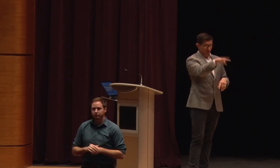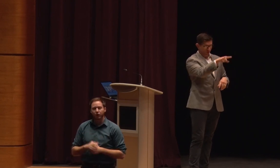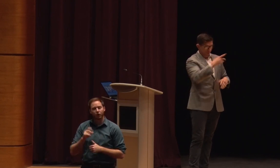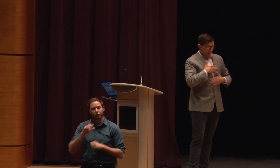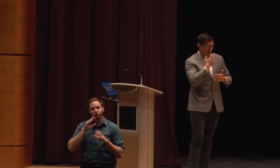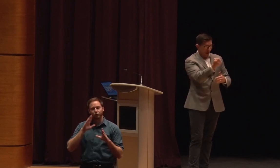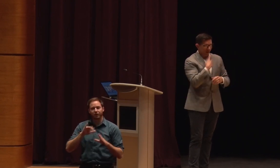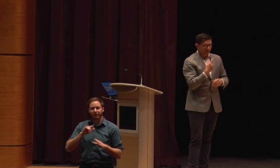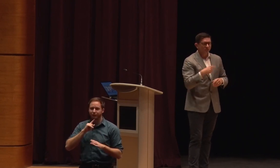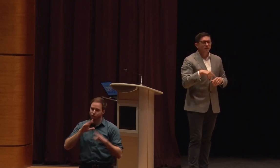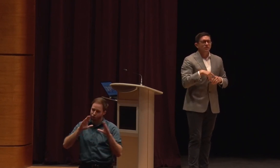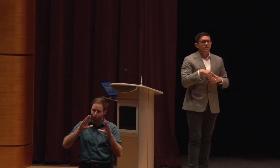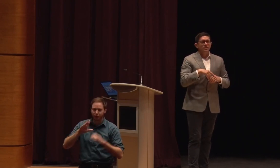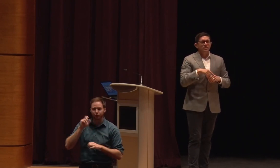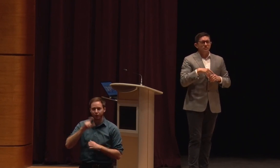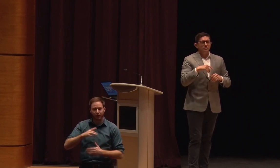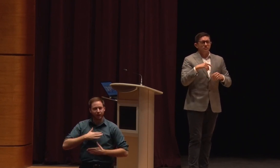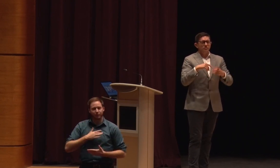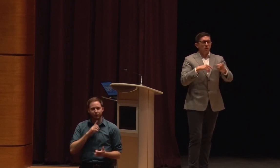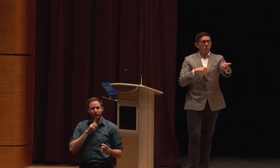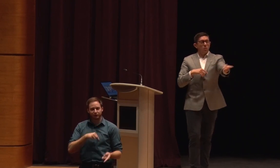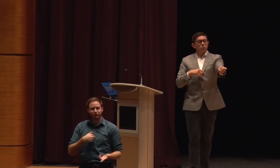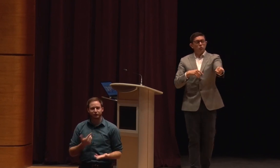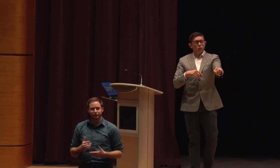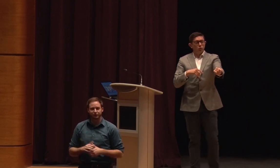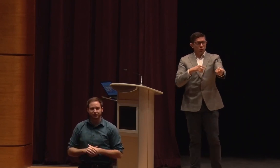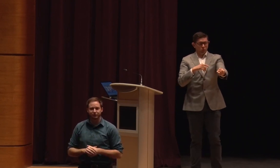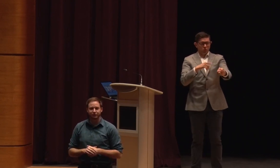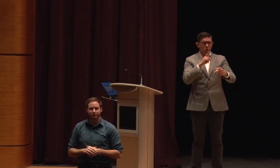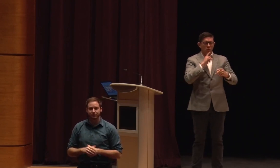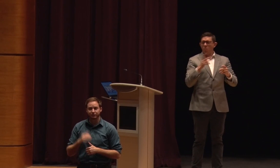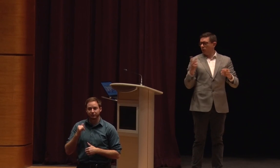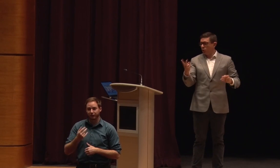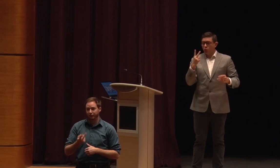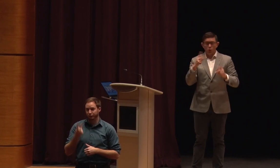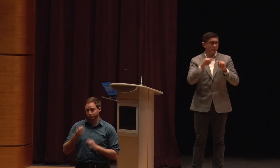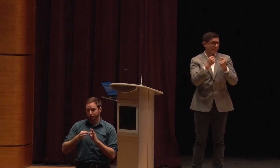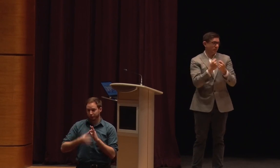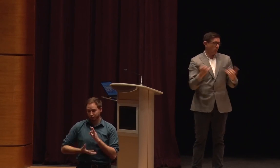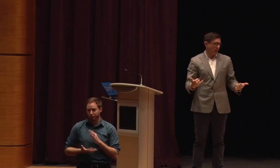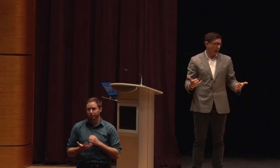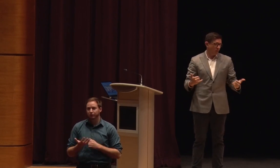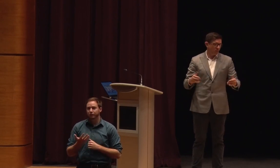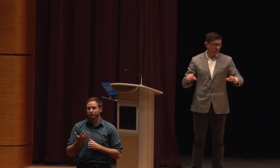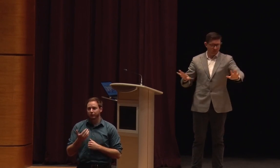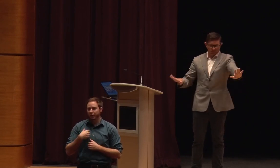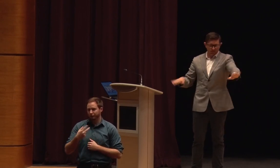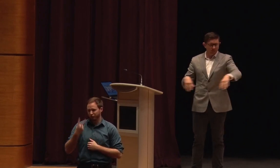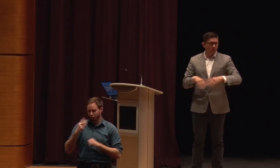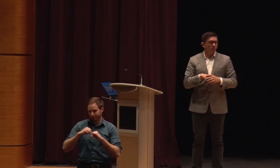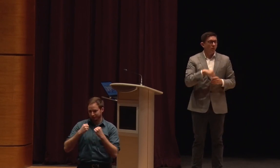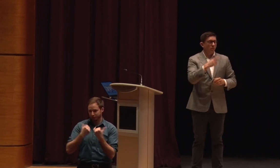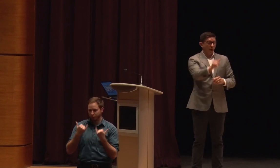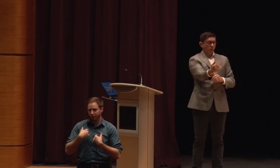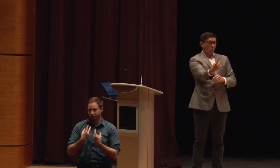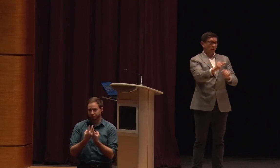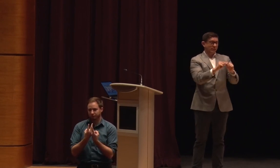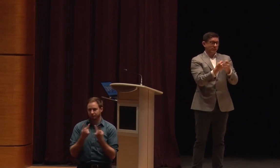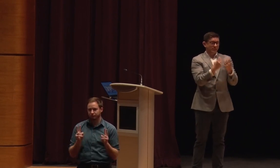Yes. Great. That is a great question. I'm happy that you asked. Now, these two interpreters really have two teams right